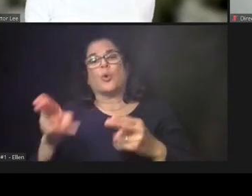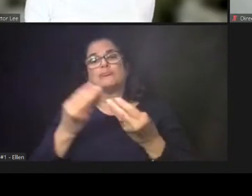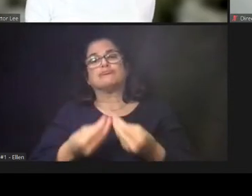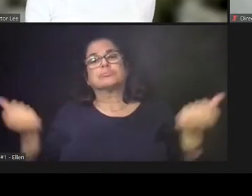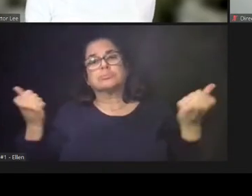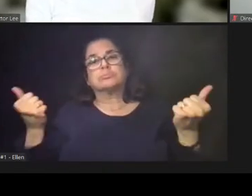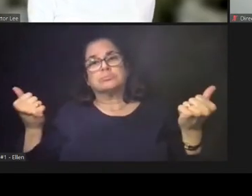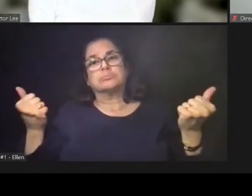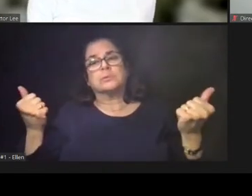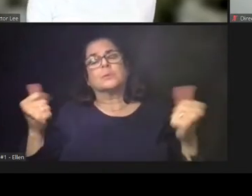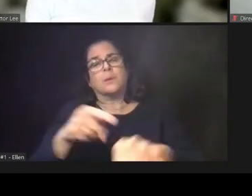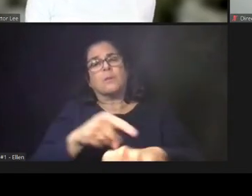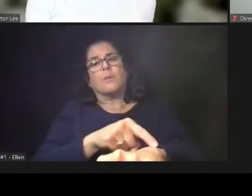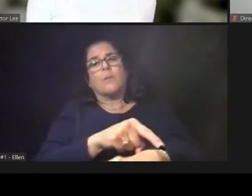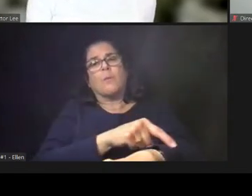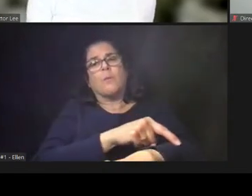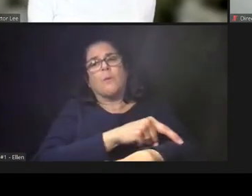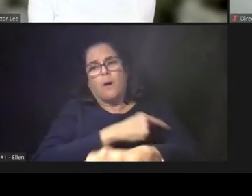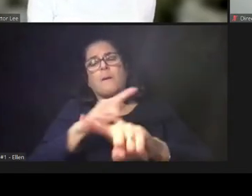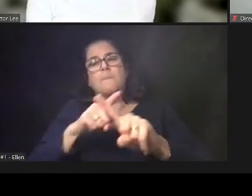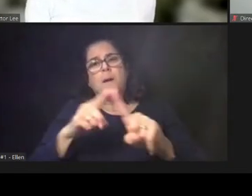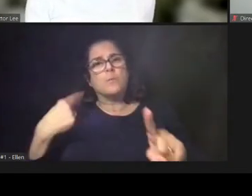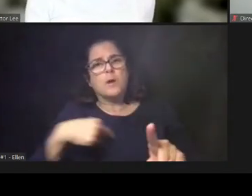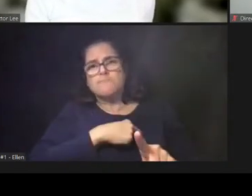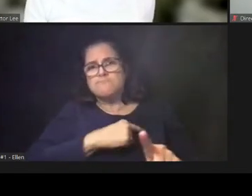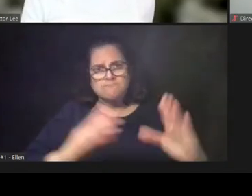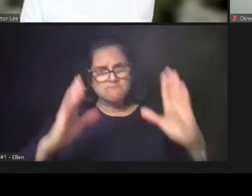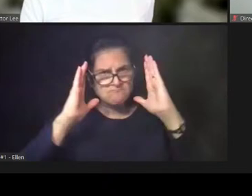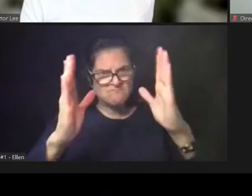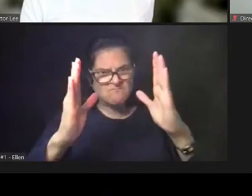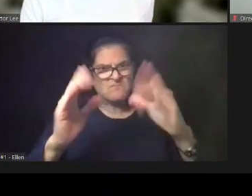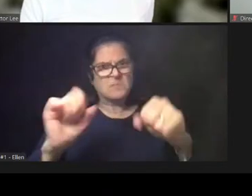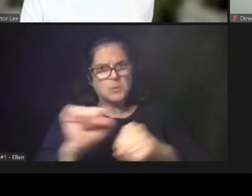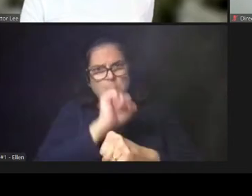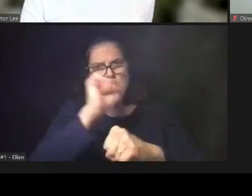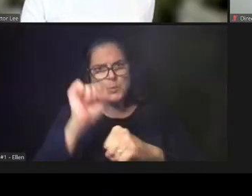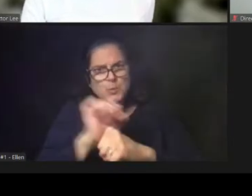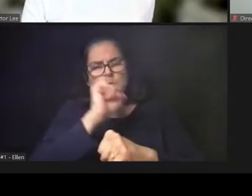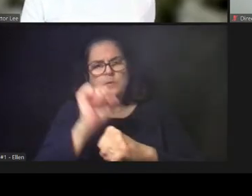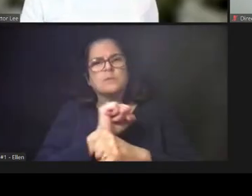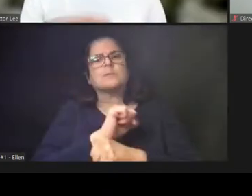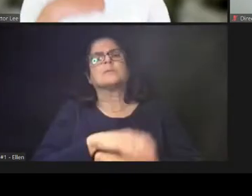work hard to make sure that not only we work to make